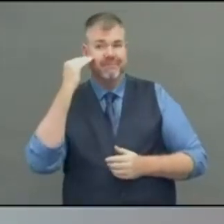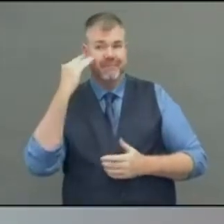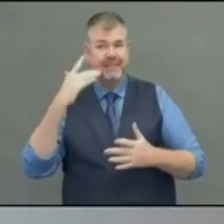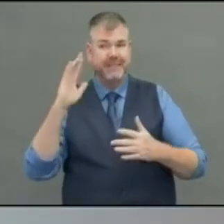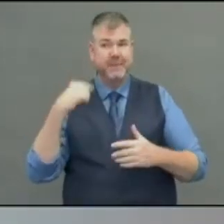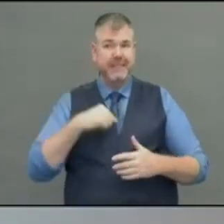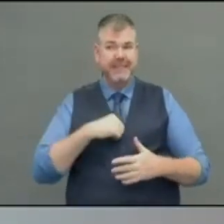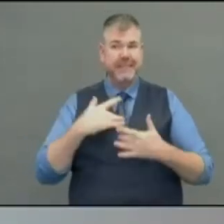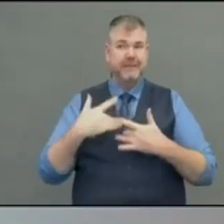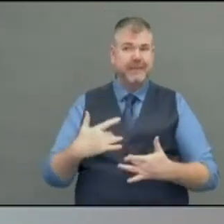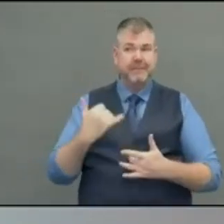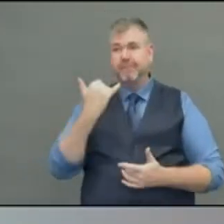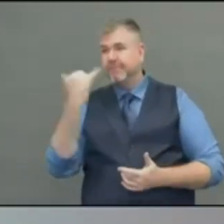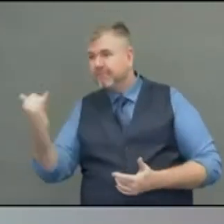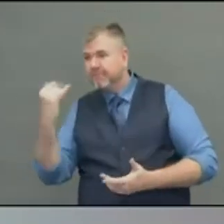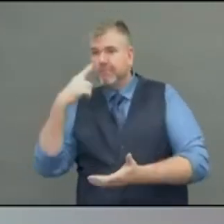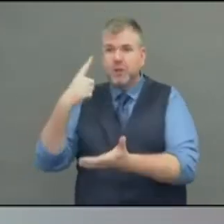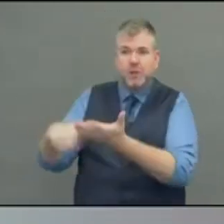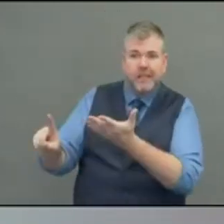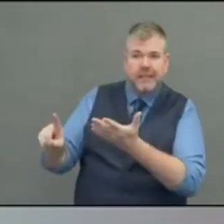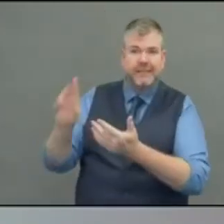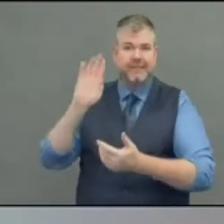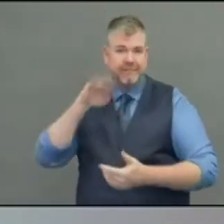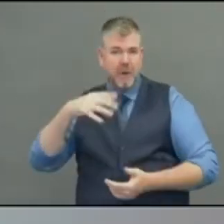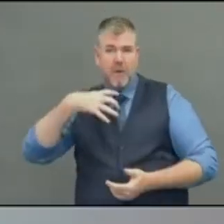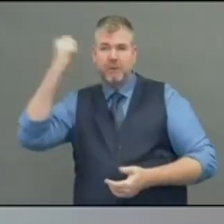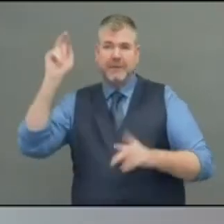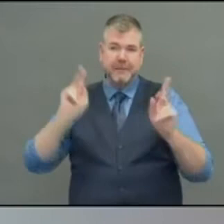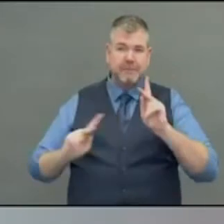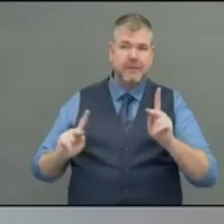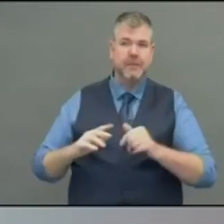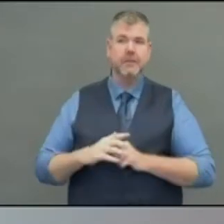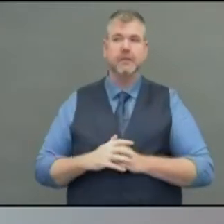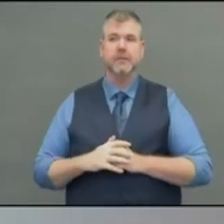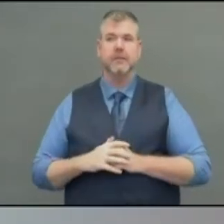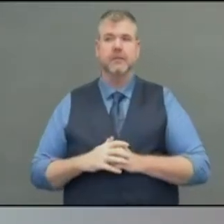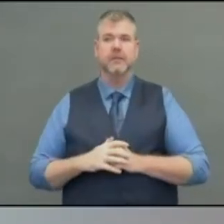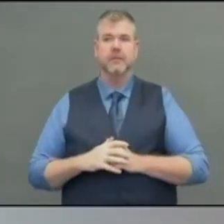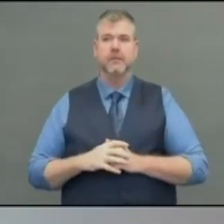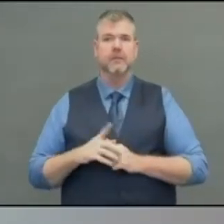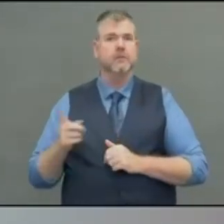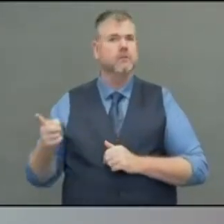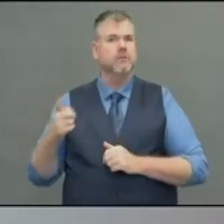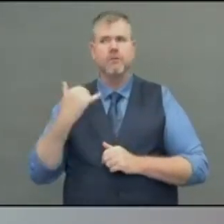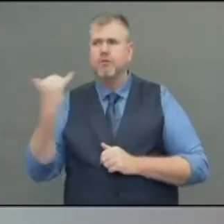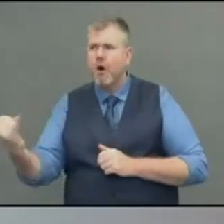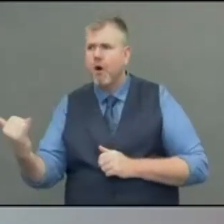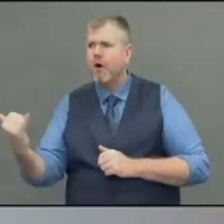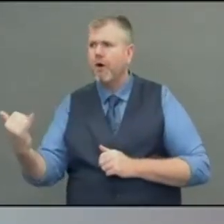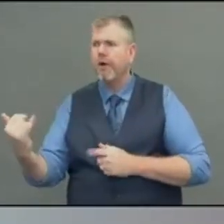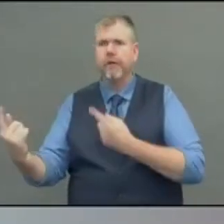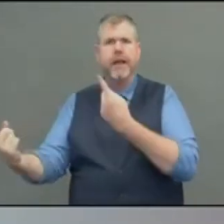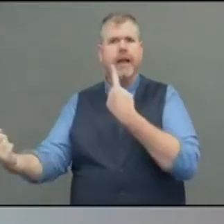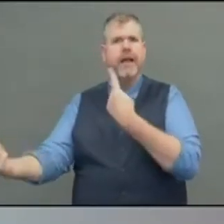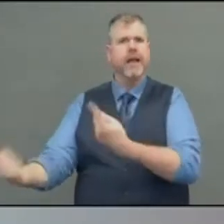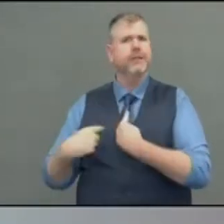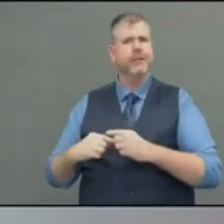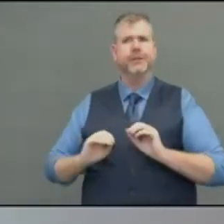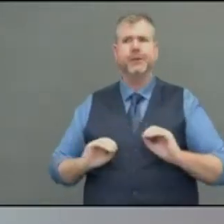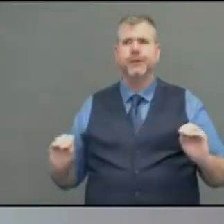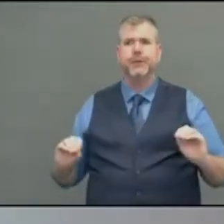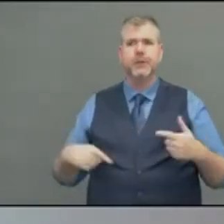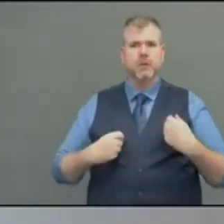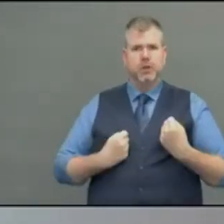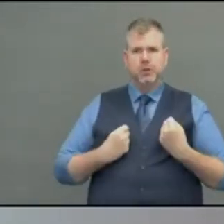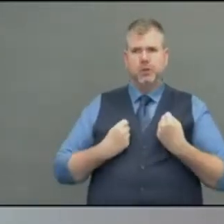And oftentimes she wasn't picking up her phone. And so there we go, rushing to her home to make sure she's okay. And then we find out that